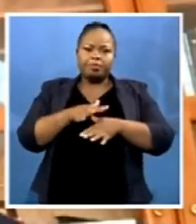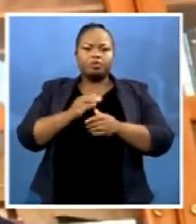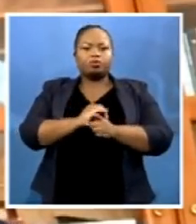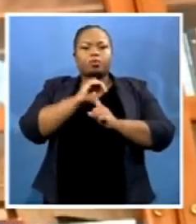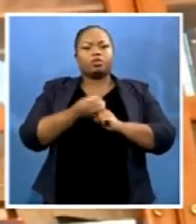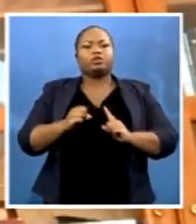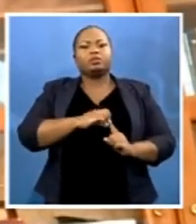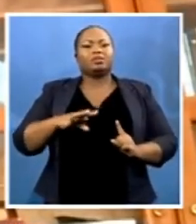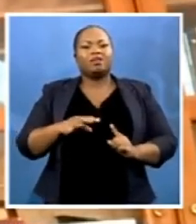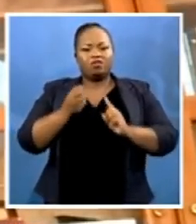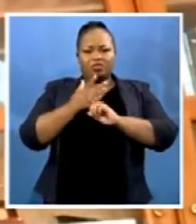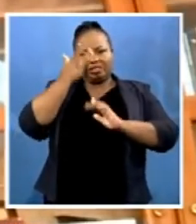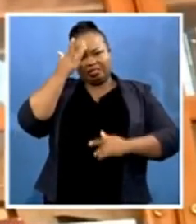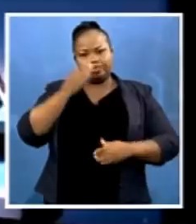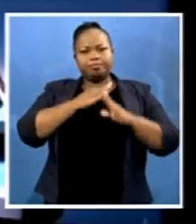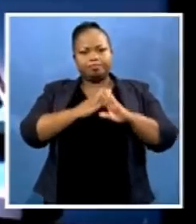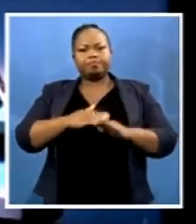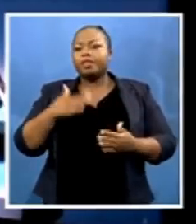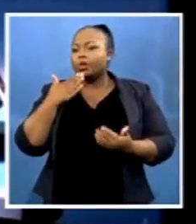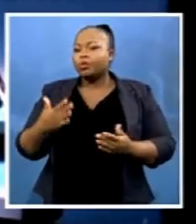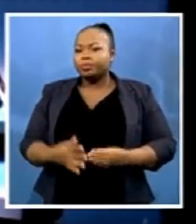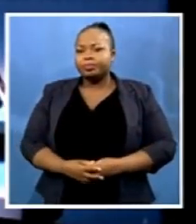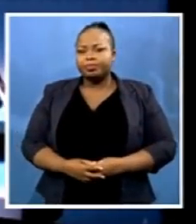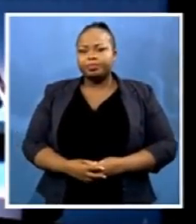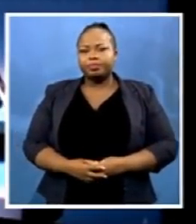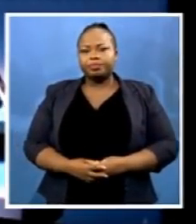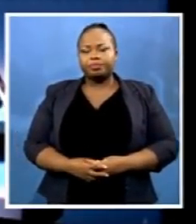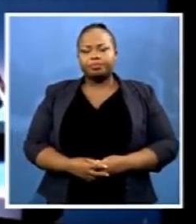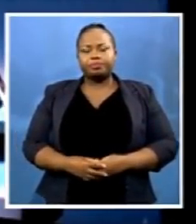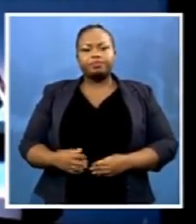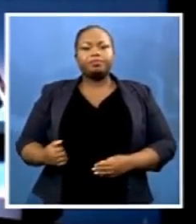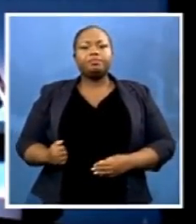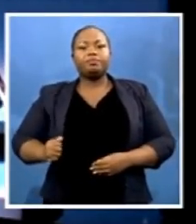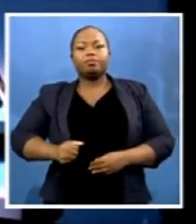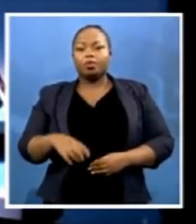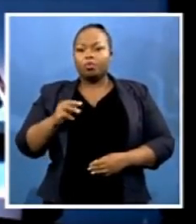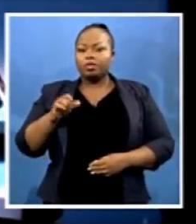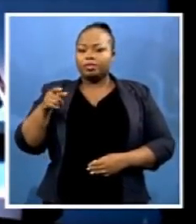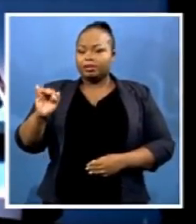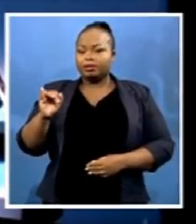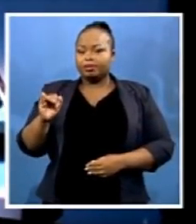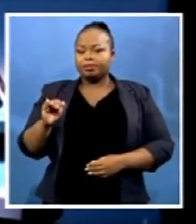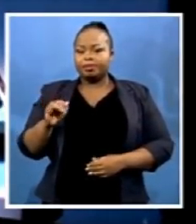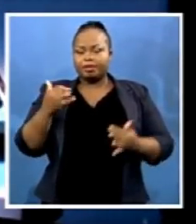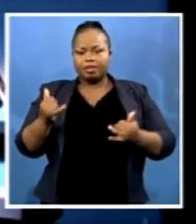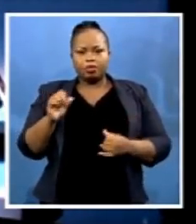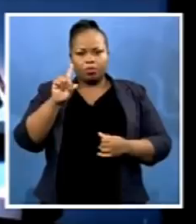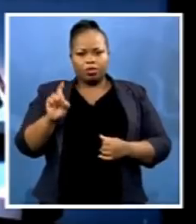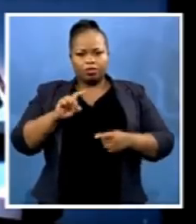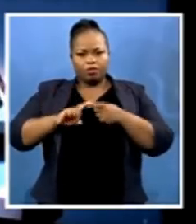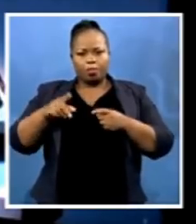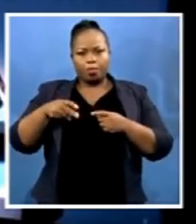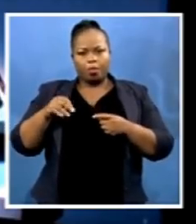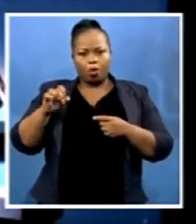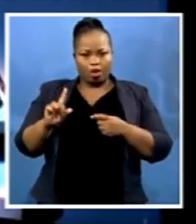you. Thank you, Minister. Dr. Moeti, if I can turn to you on the questions from Paul, and perhaps also to touch on